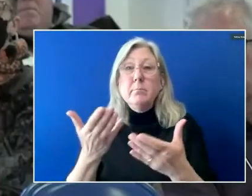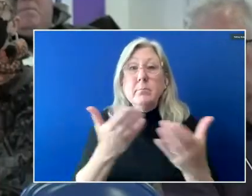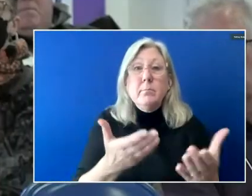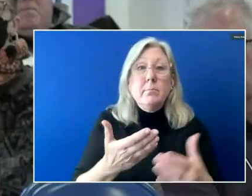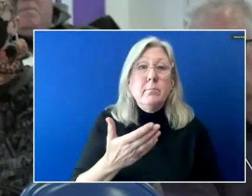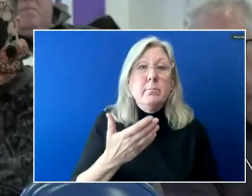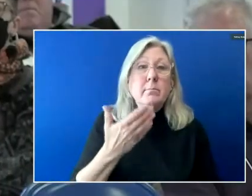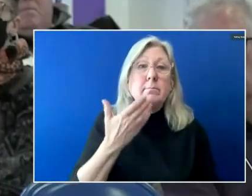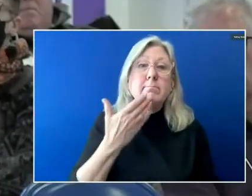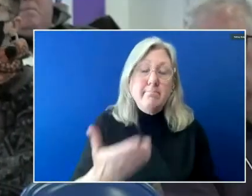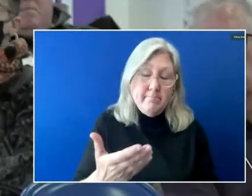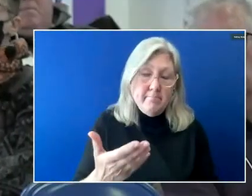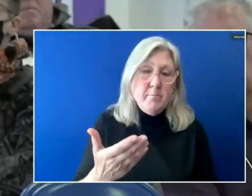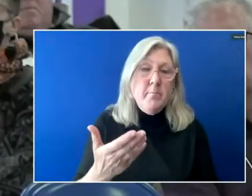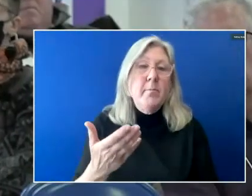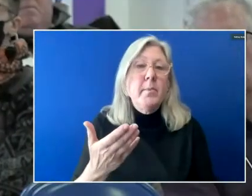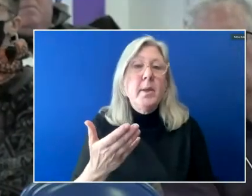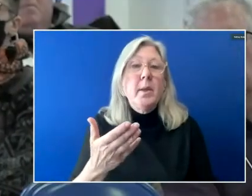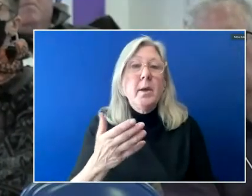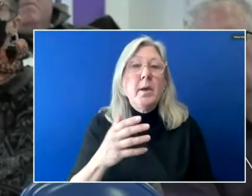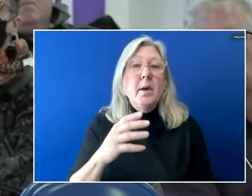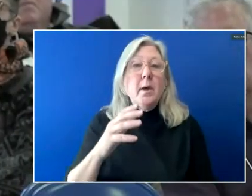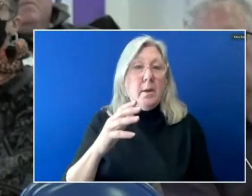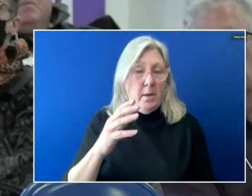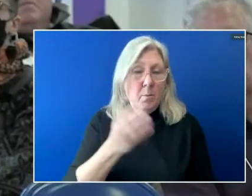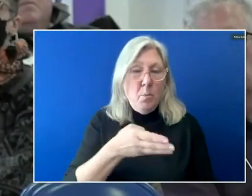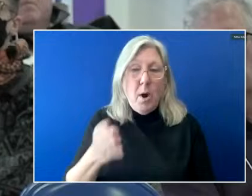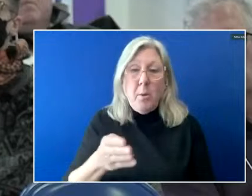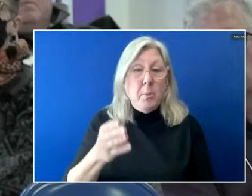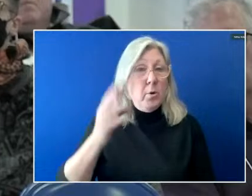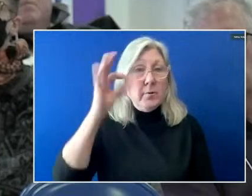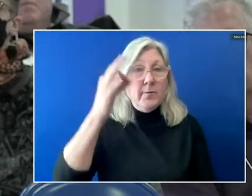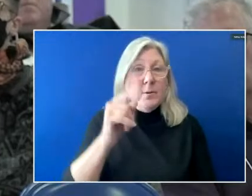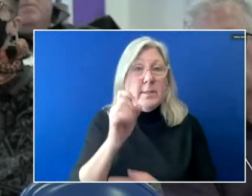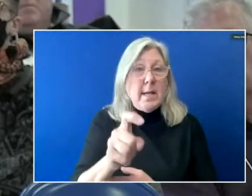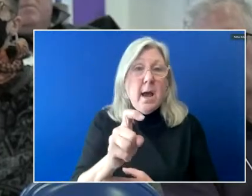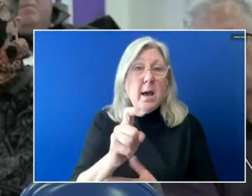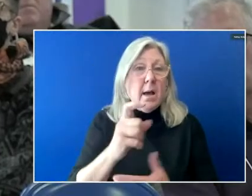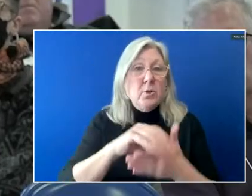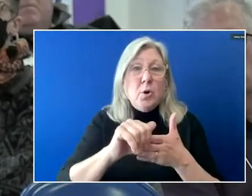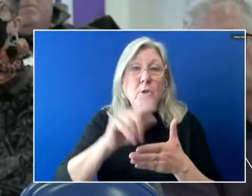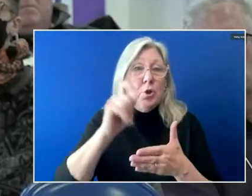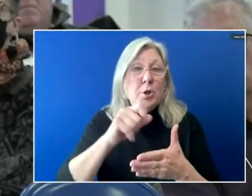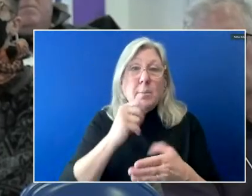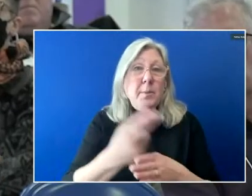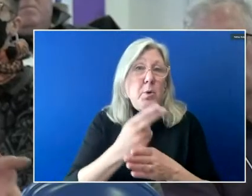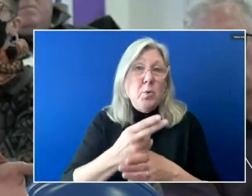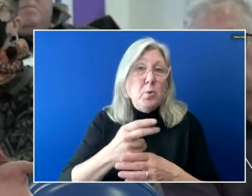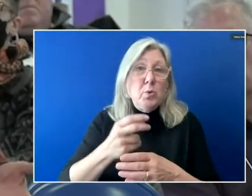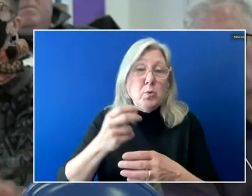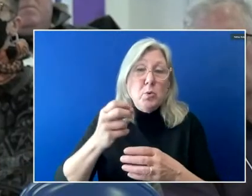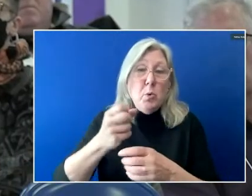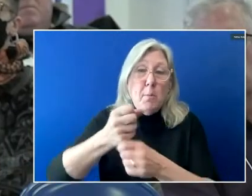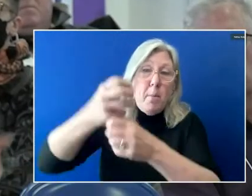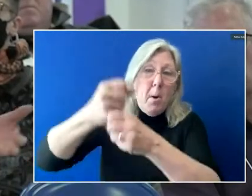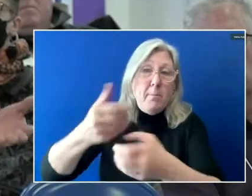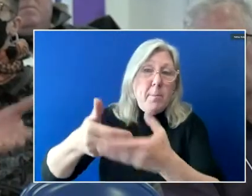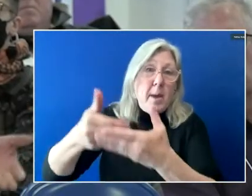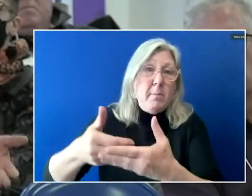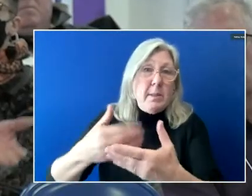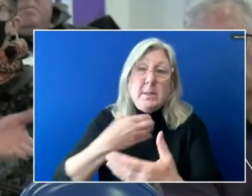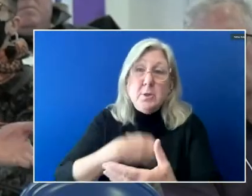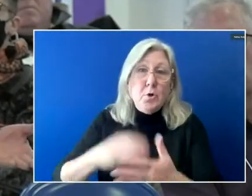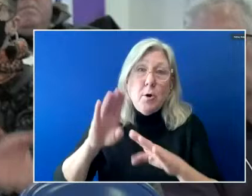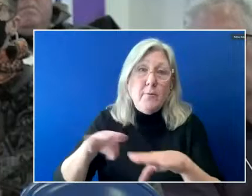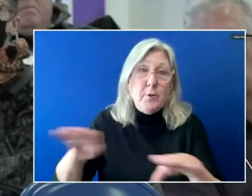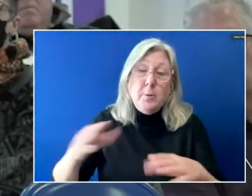Brar residents federal tax dollar should be not be used to bomb babies and starve children that's my opinion and I know is